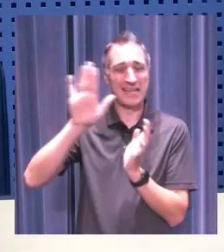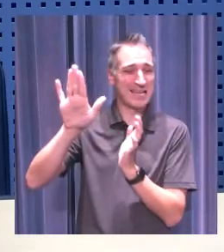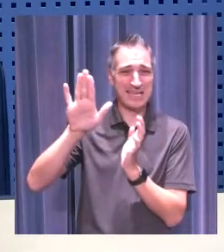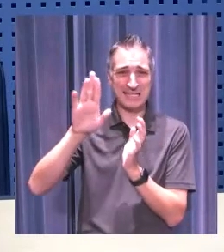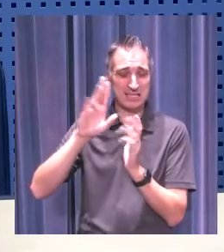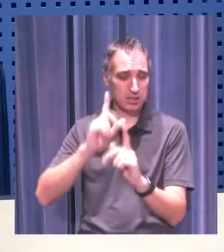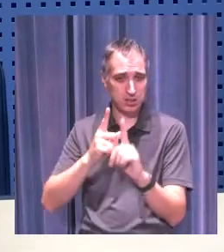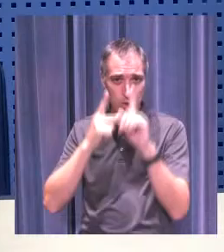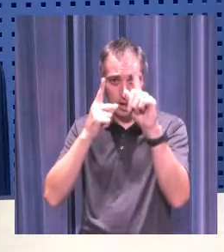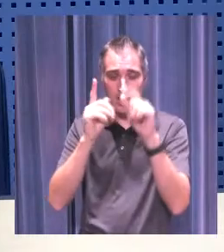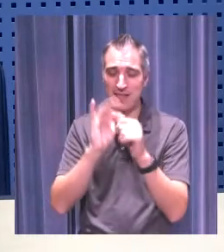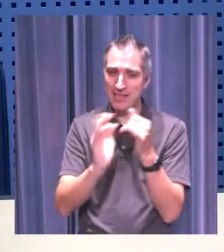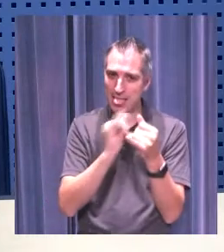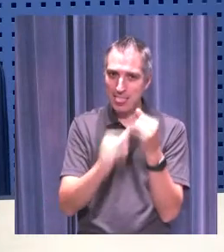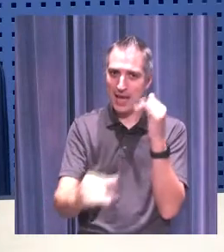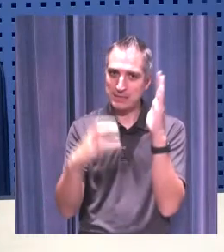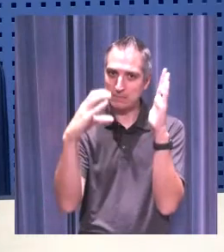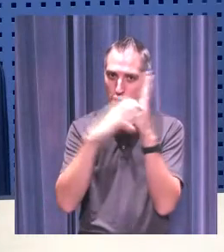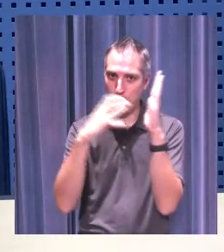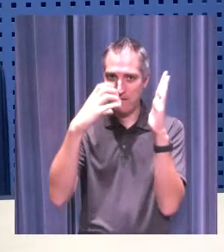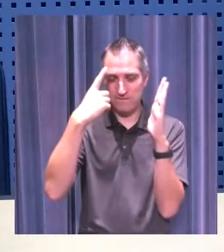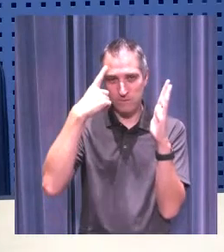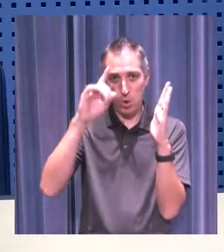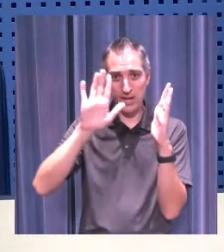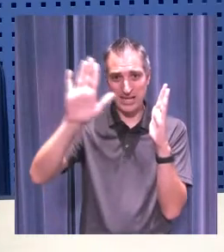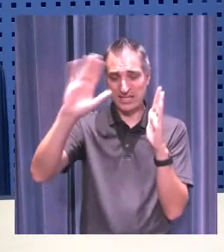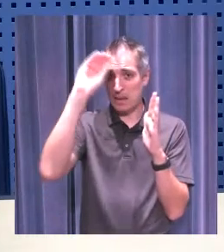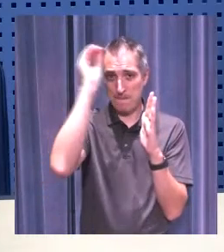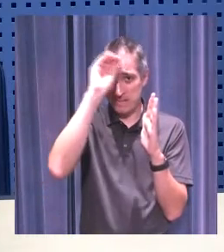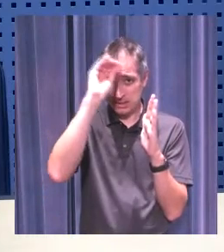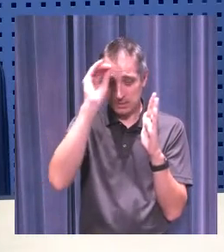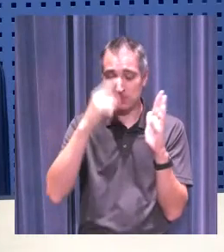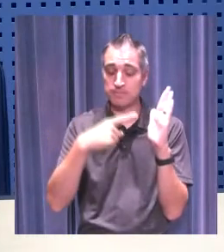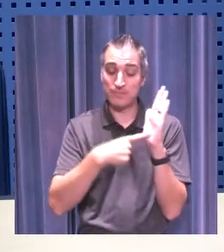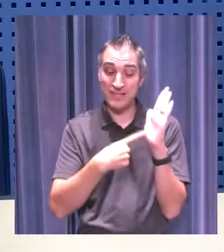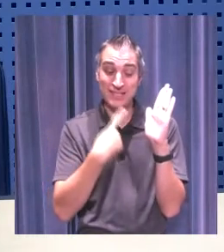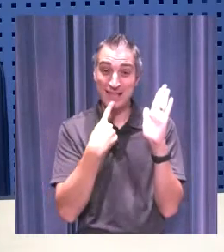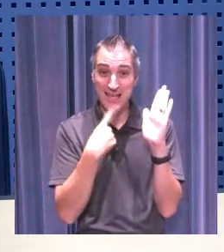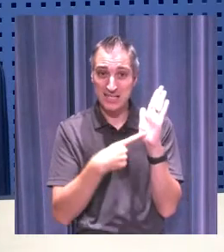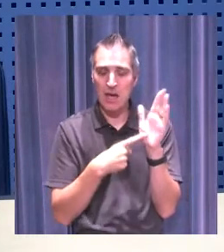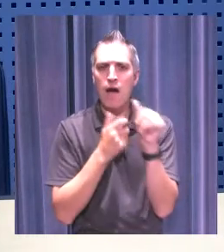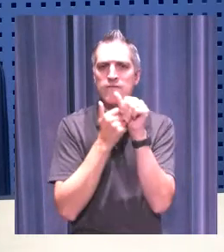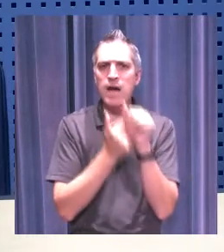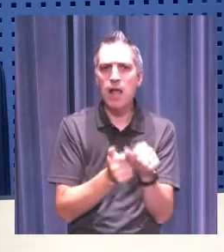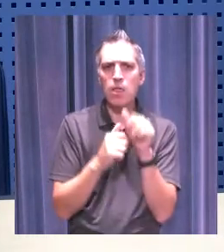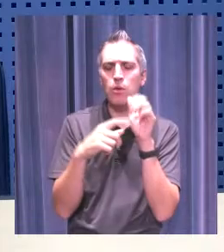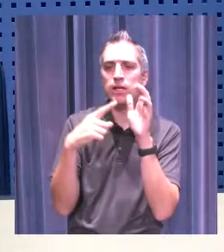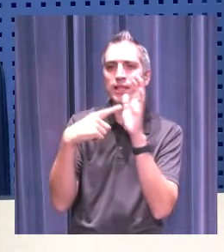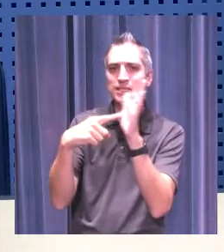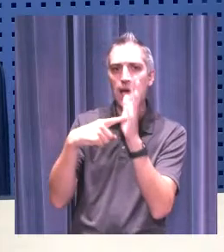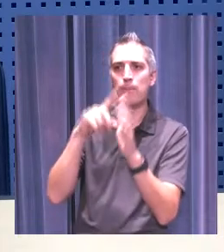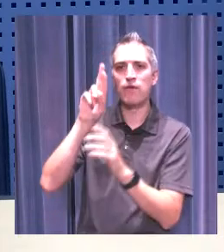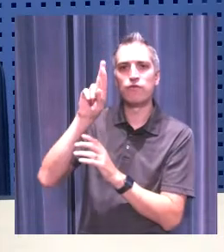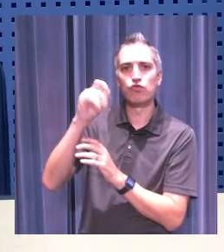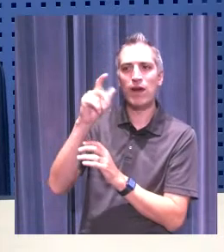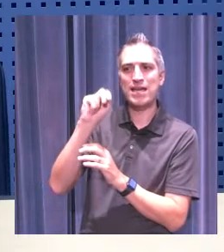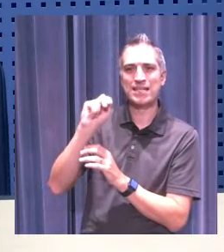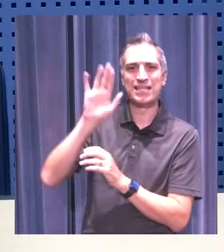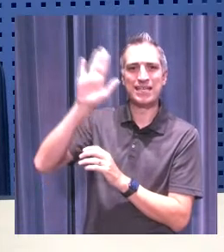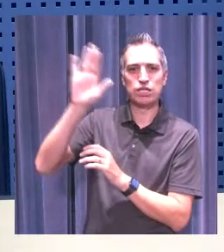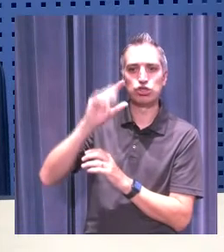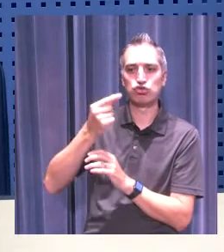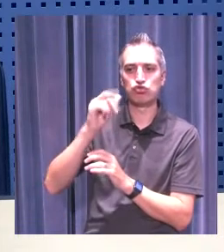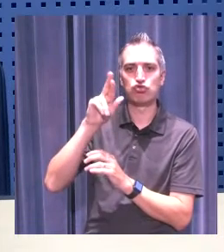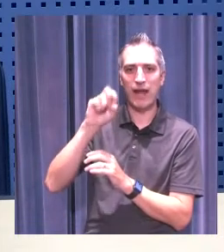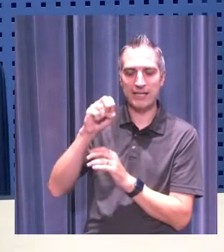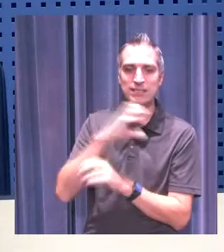contained in the concluding paragraph of this opinion piece, which reads, "Following the example of President Reagan's Grace Commission,